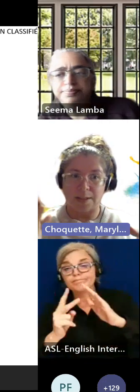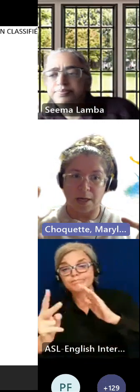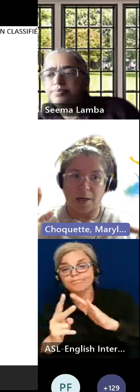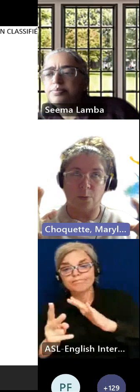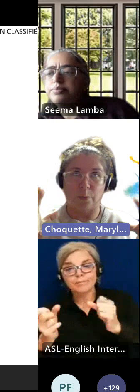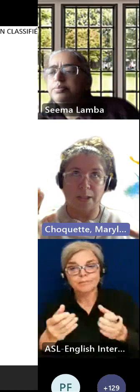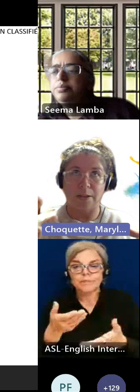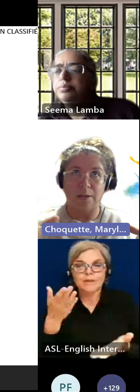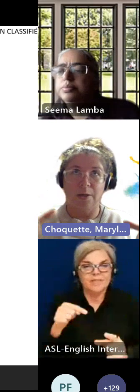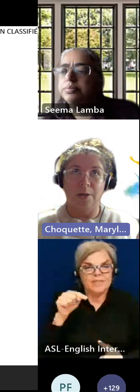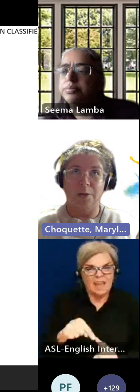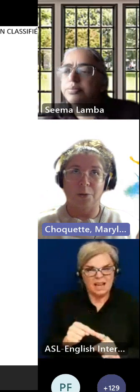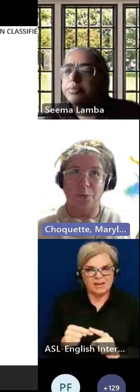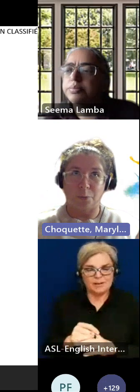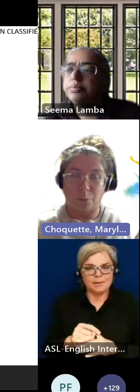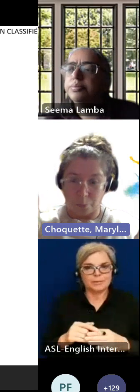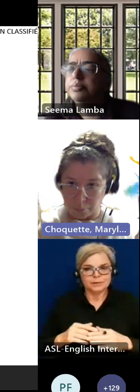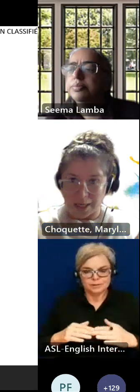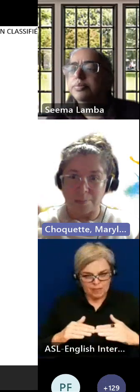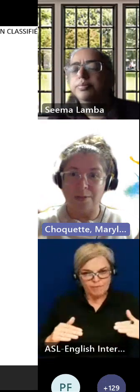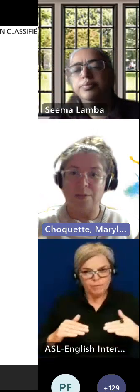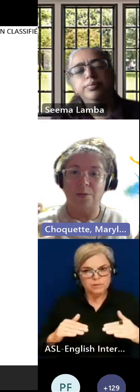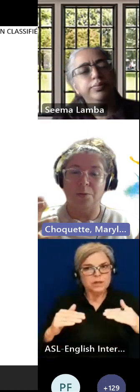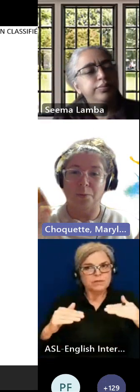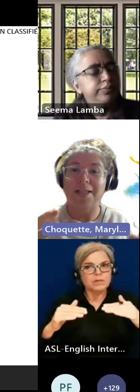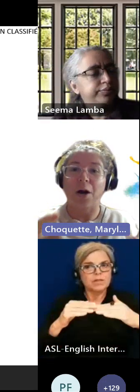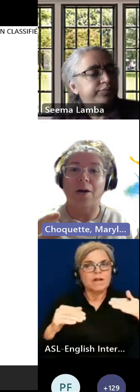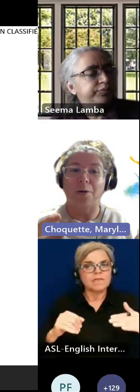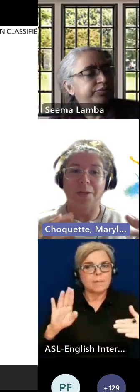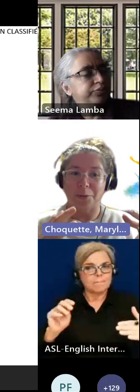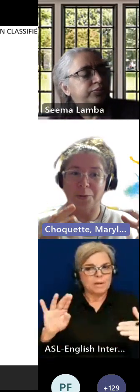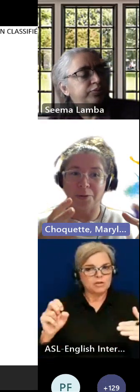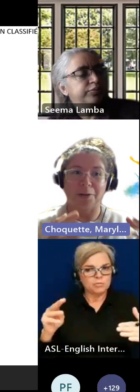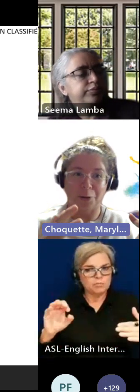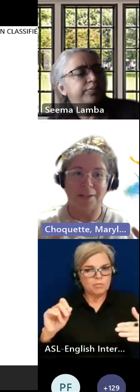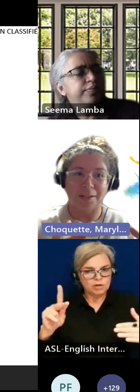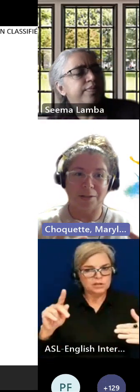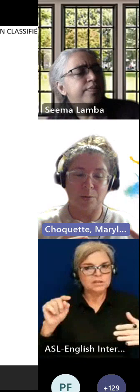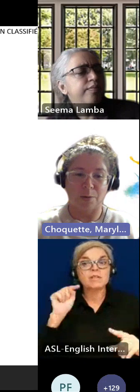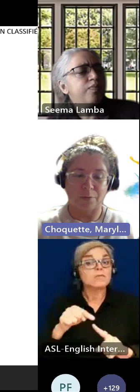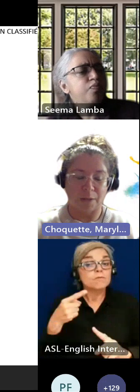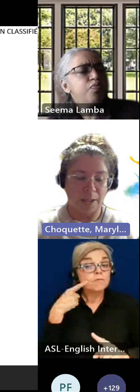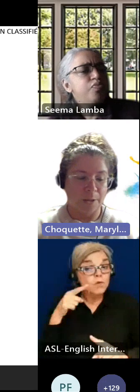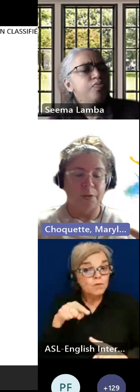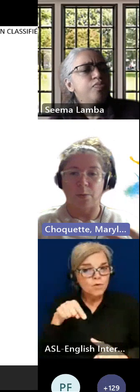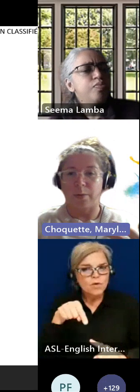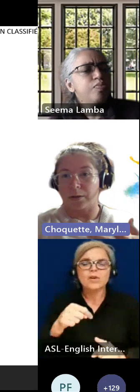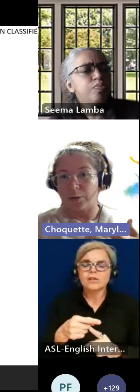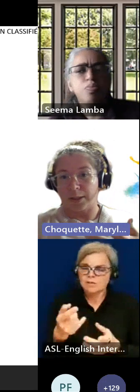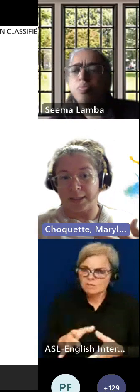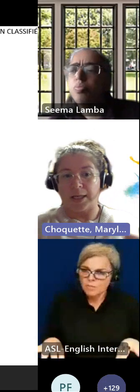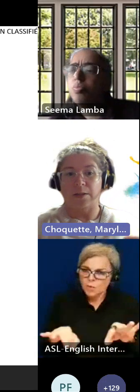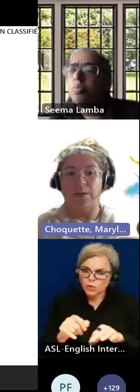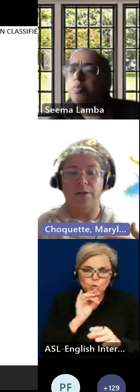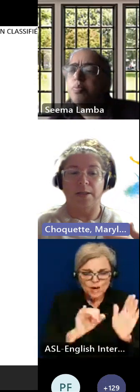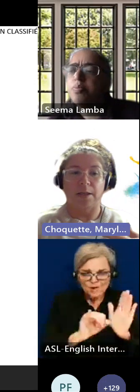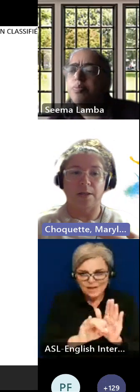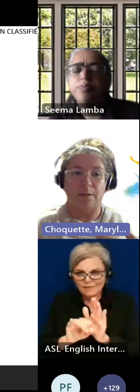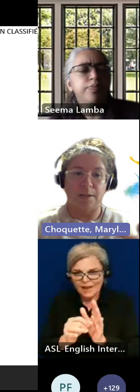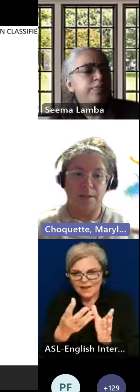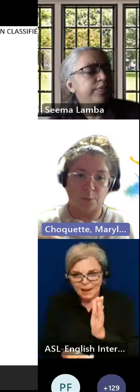information to see how real your gaps really are when you're not looking at WFA. So whether it's